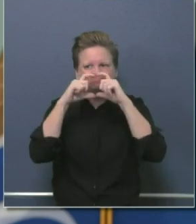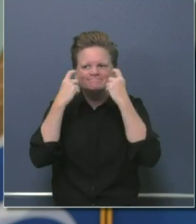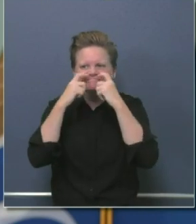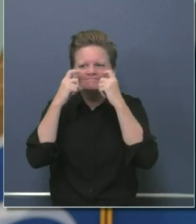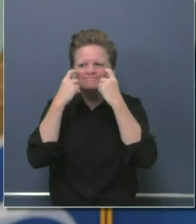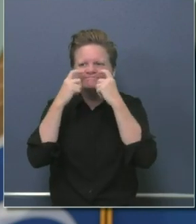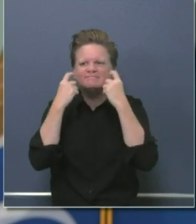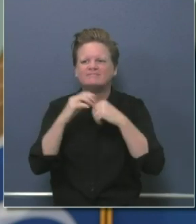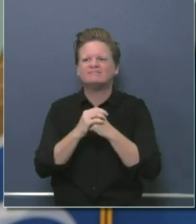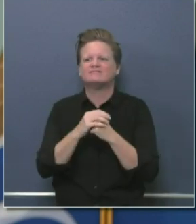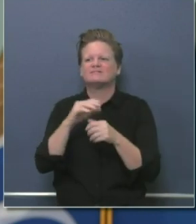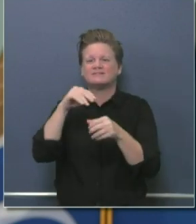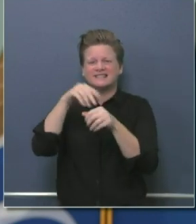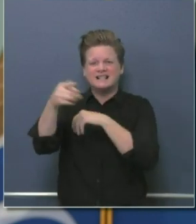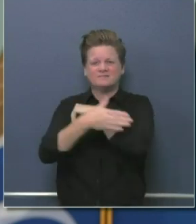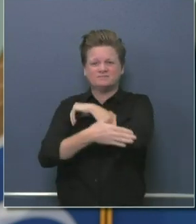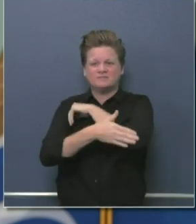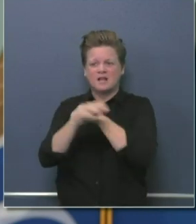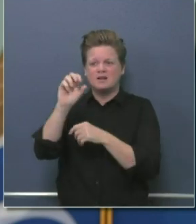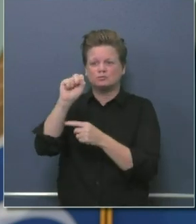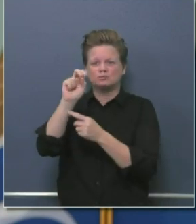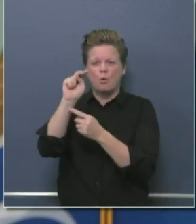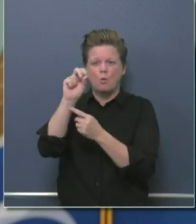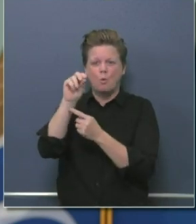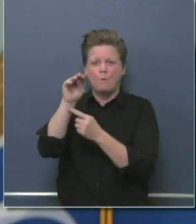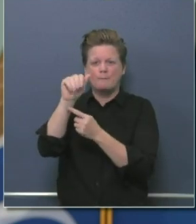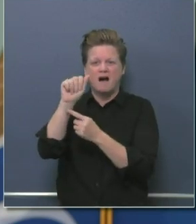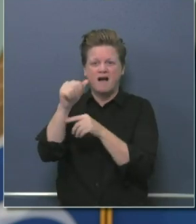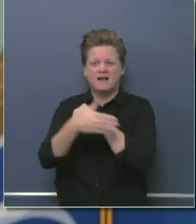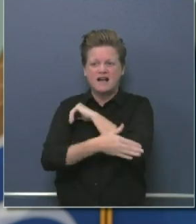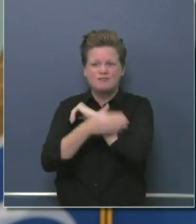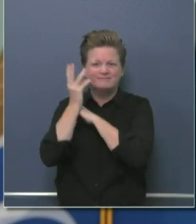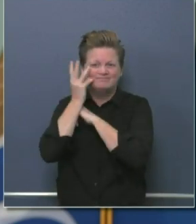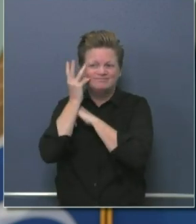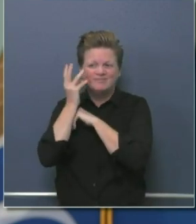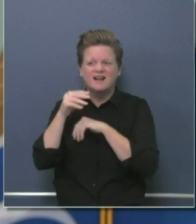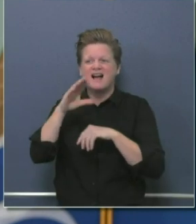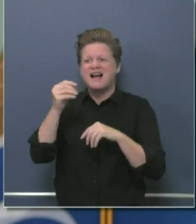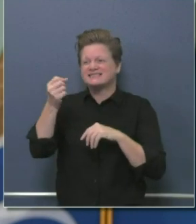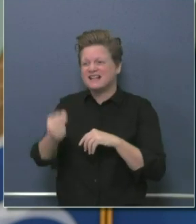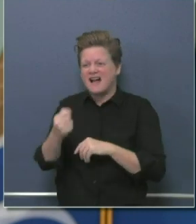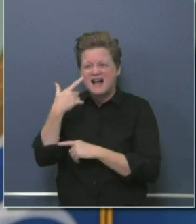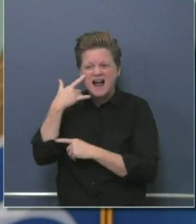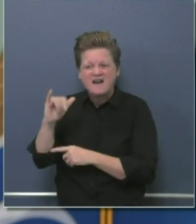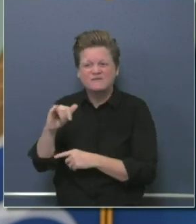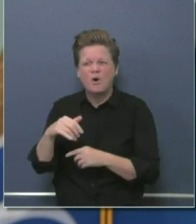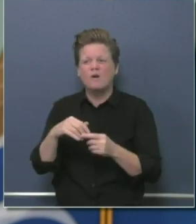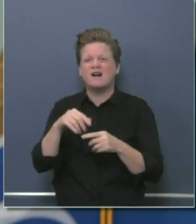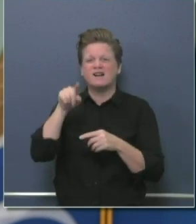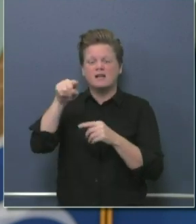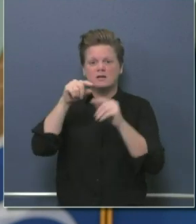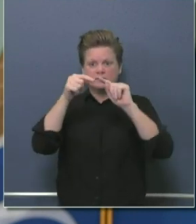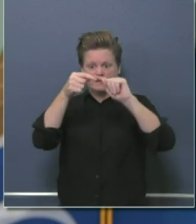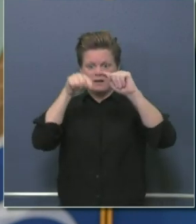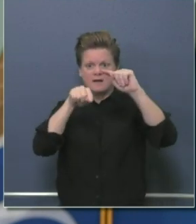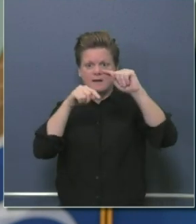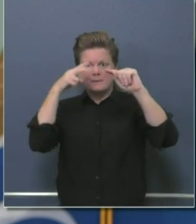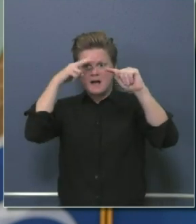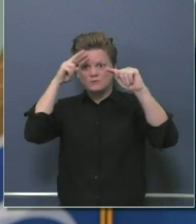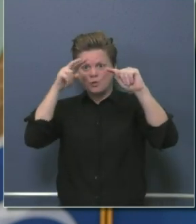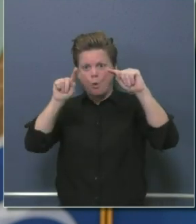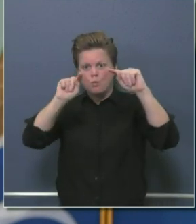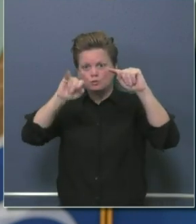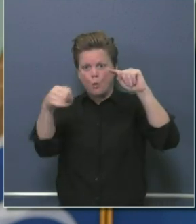actually cross-border down in Tijuana, also in Southern California, repurposing their line. So it's a long way of saying this. We considered